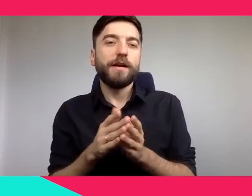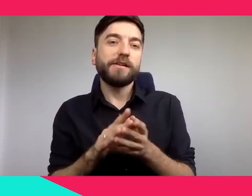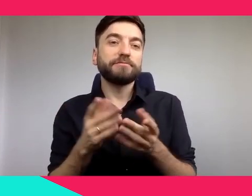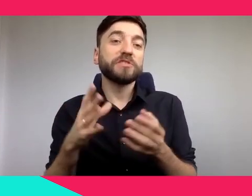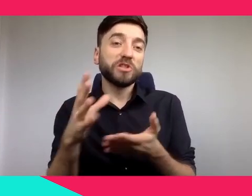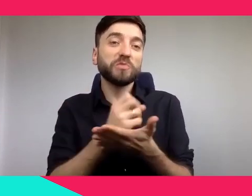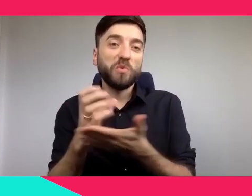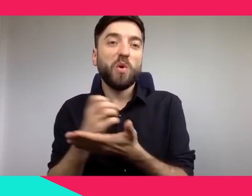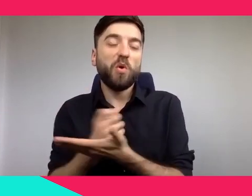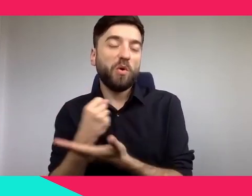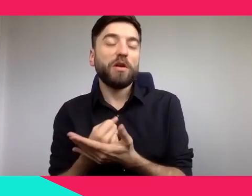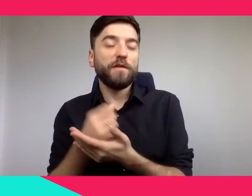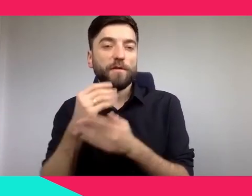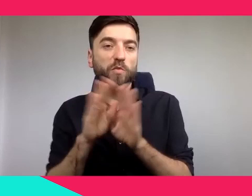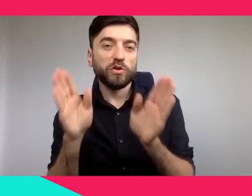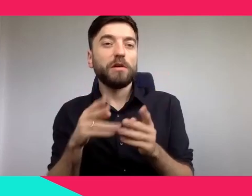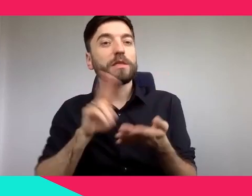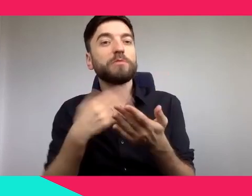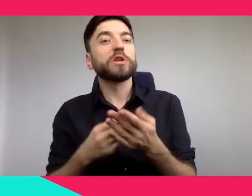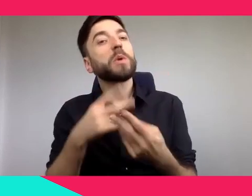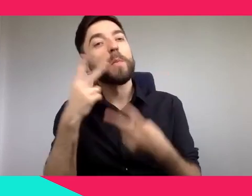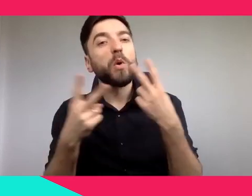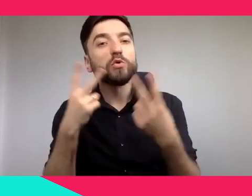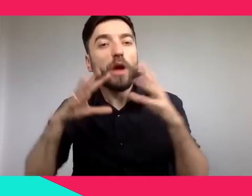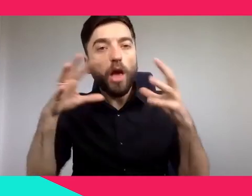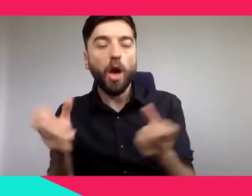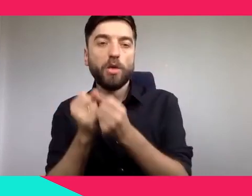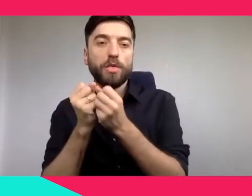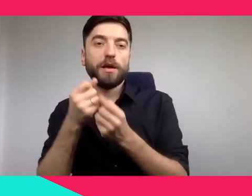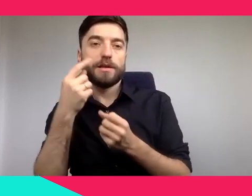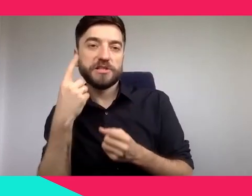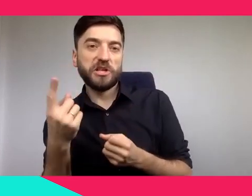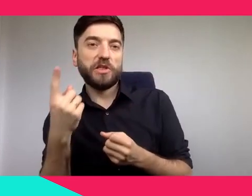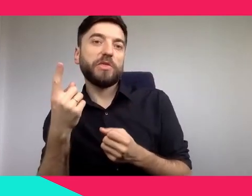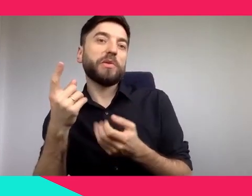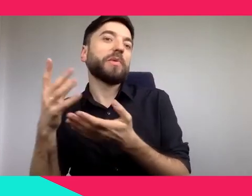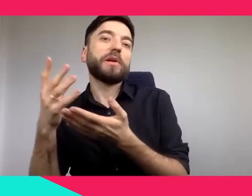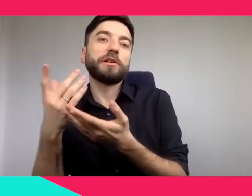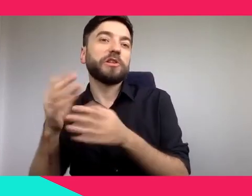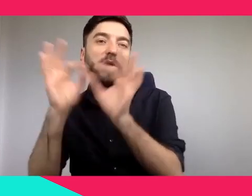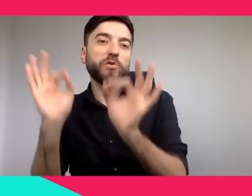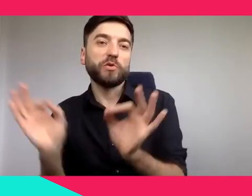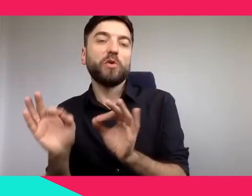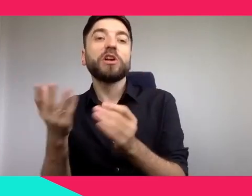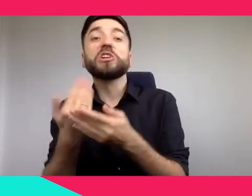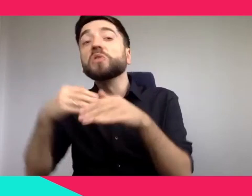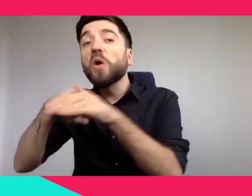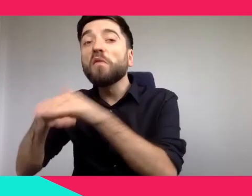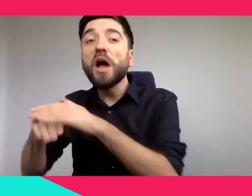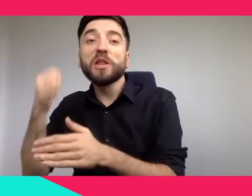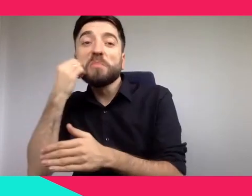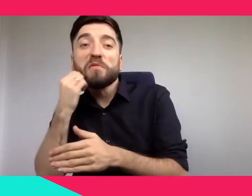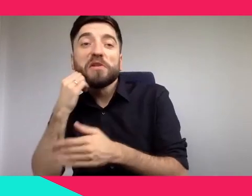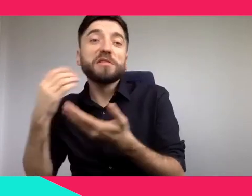storage facilities. So we put more energy in describing the width, the height, the length and the weight of an object than we did